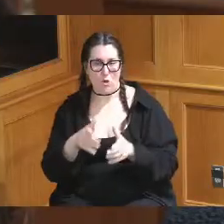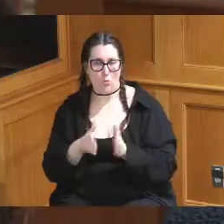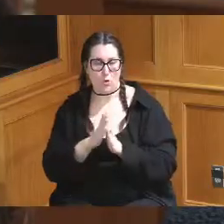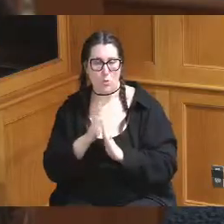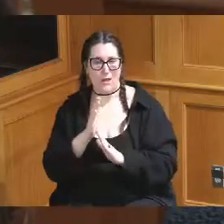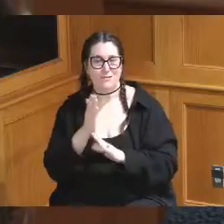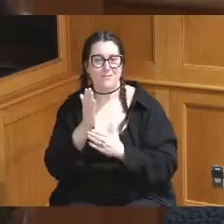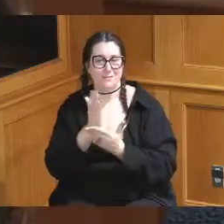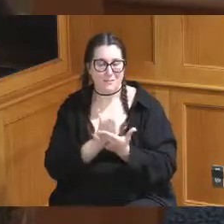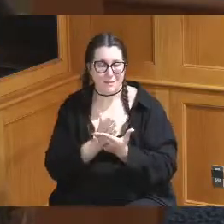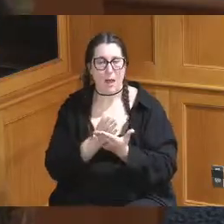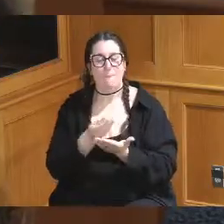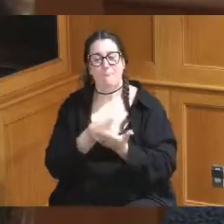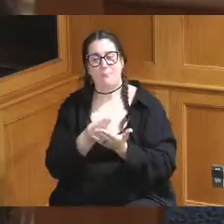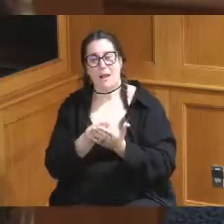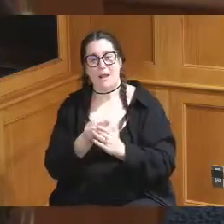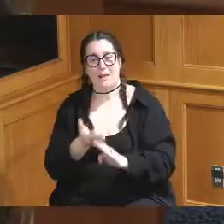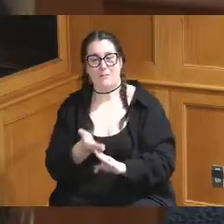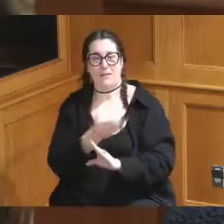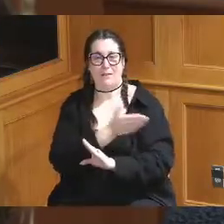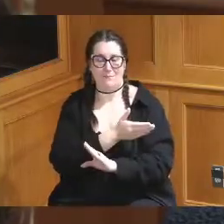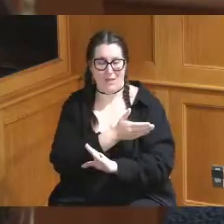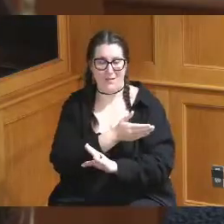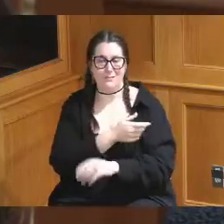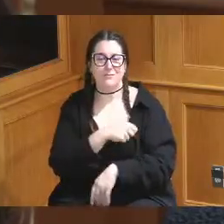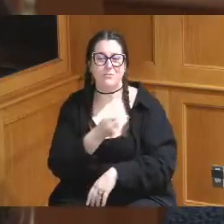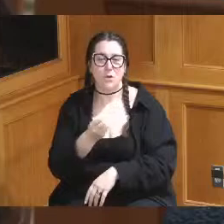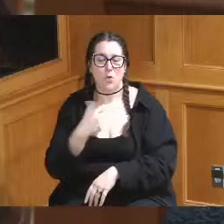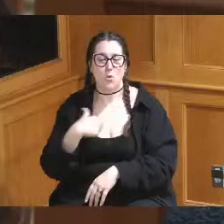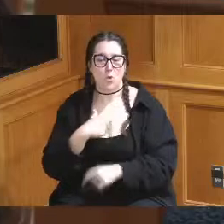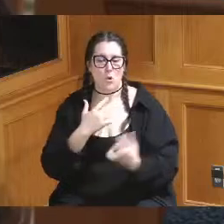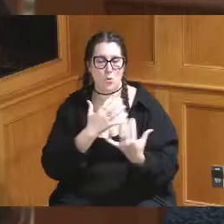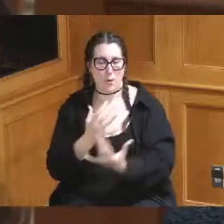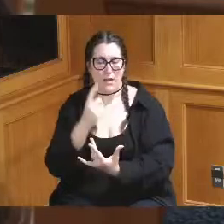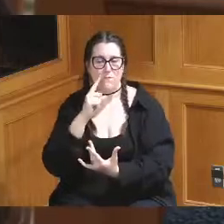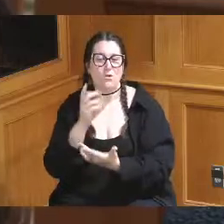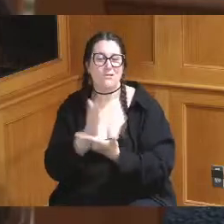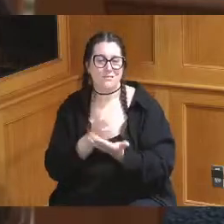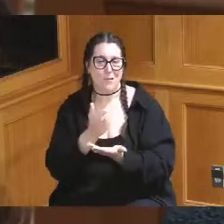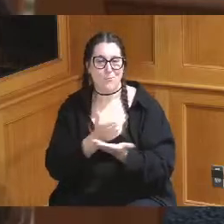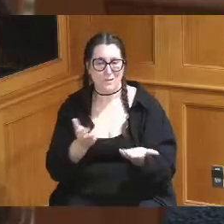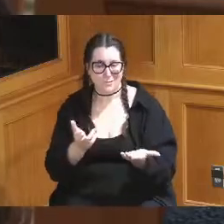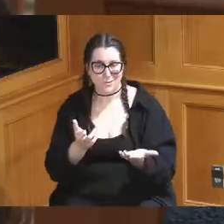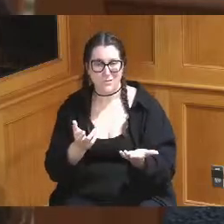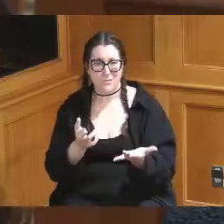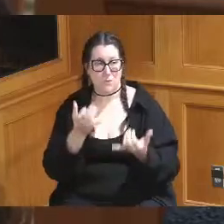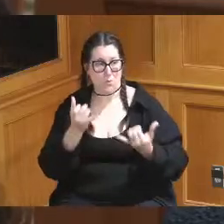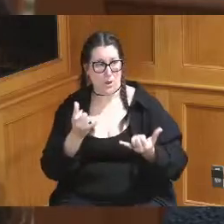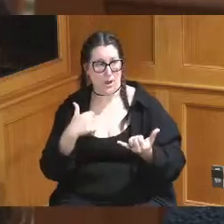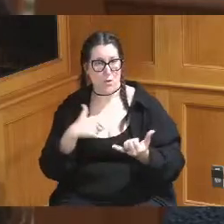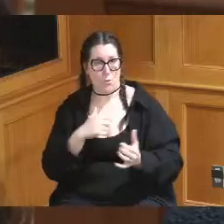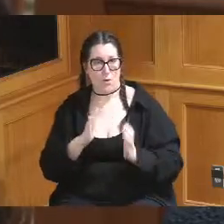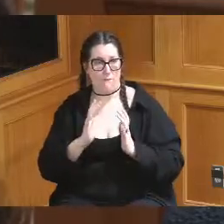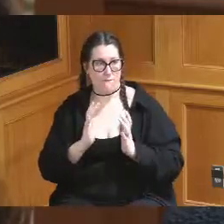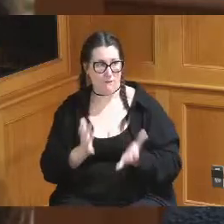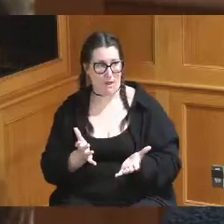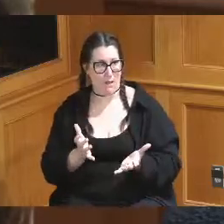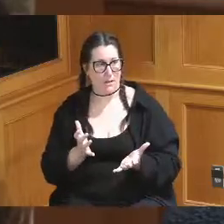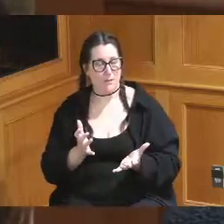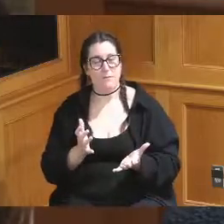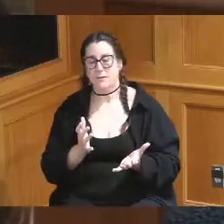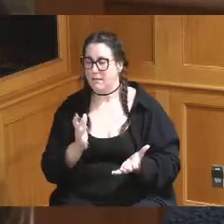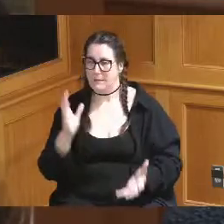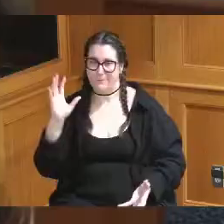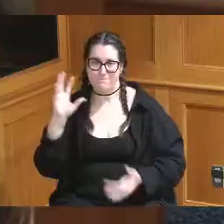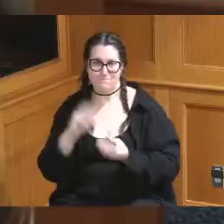cash into it. We have to wait for some of these sources to come to fruition. But for right now, we're fine, and the overall budget looks fine for